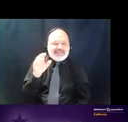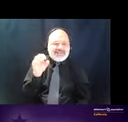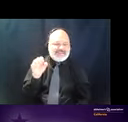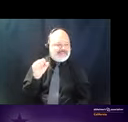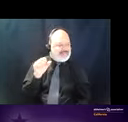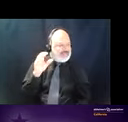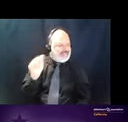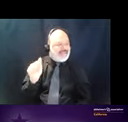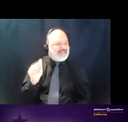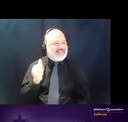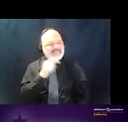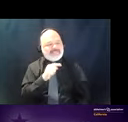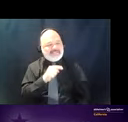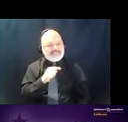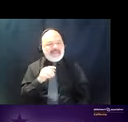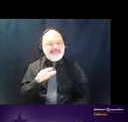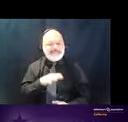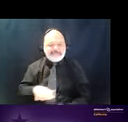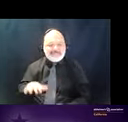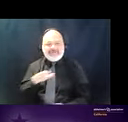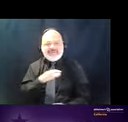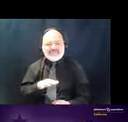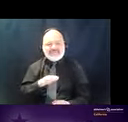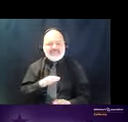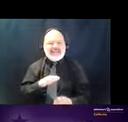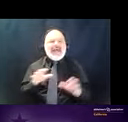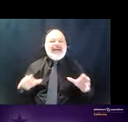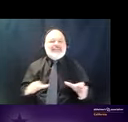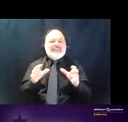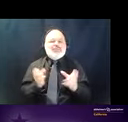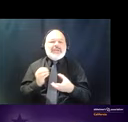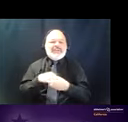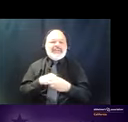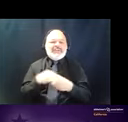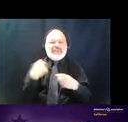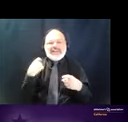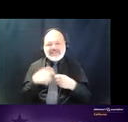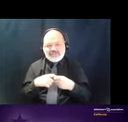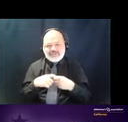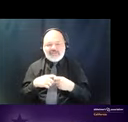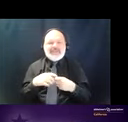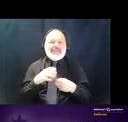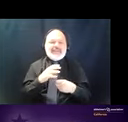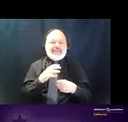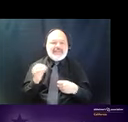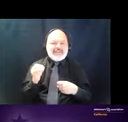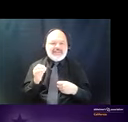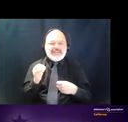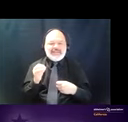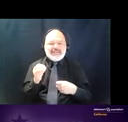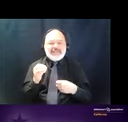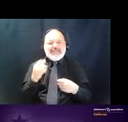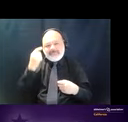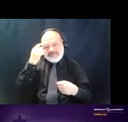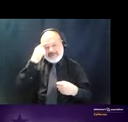wiki, Virtual Coffee. This is a basic activities to engage Latinos and then tackle information on brain health